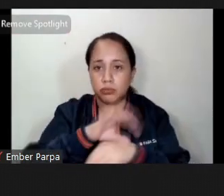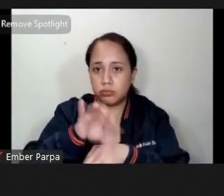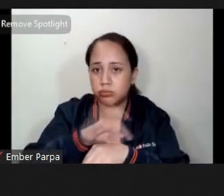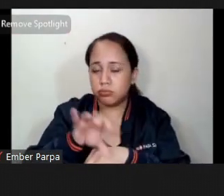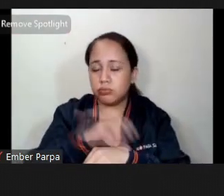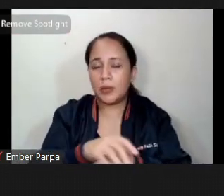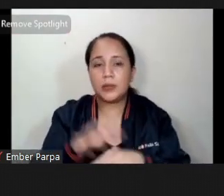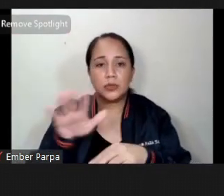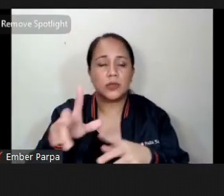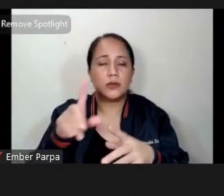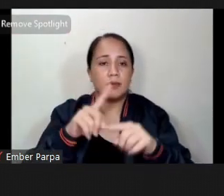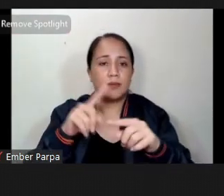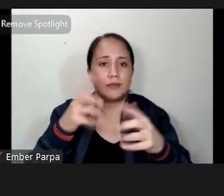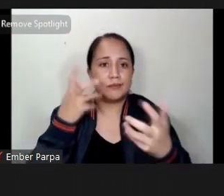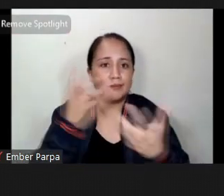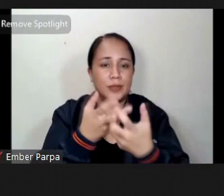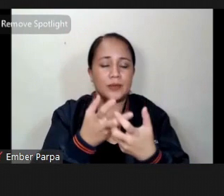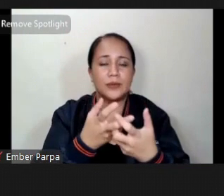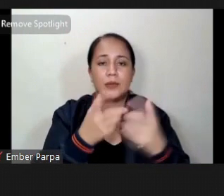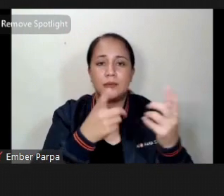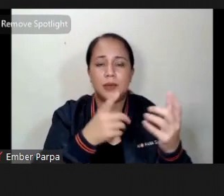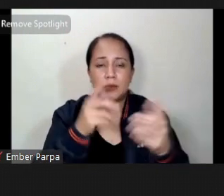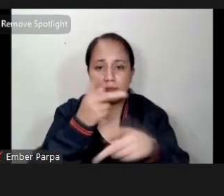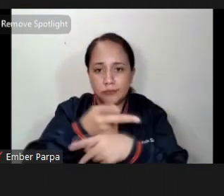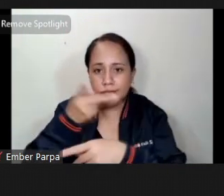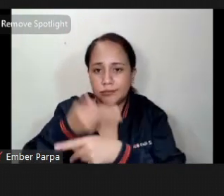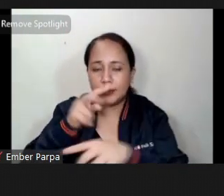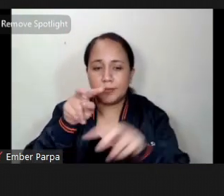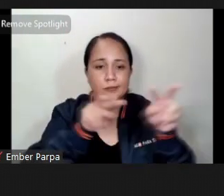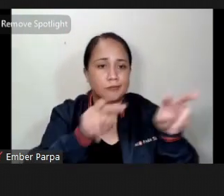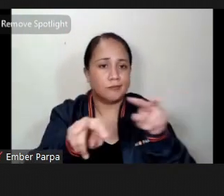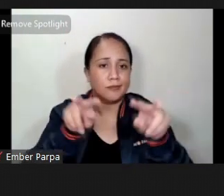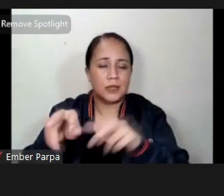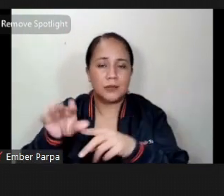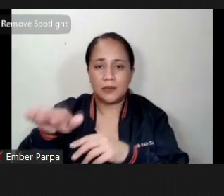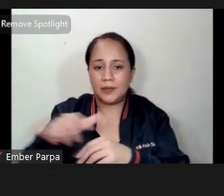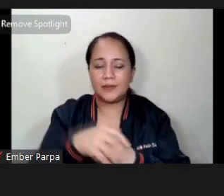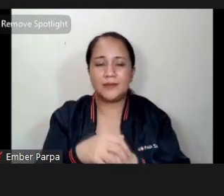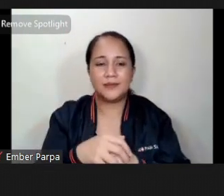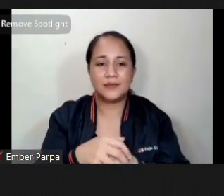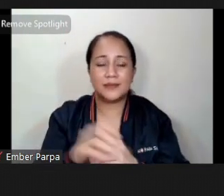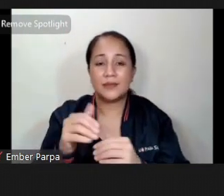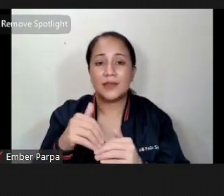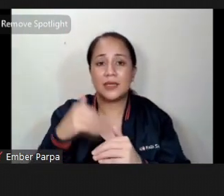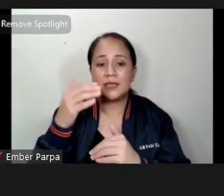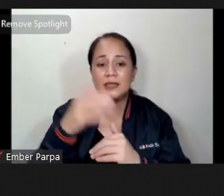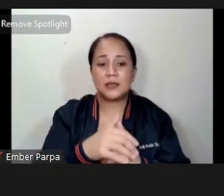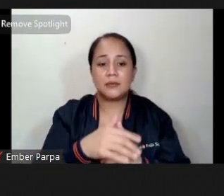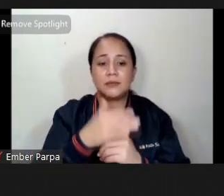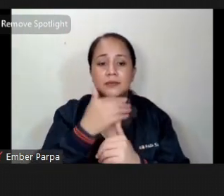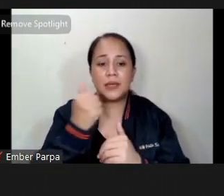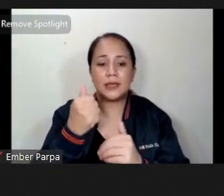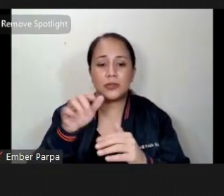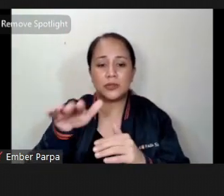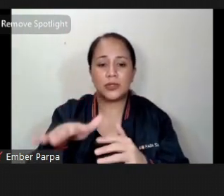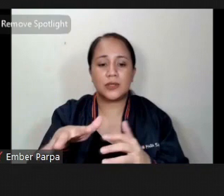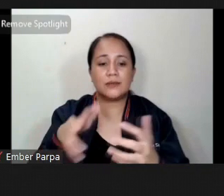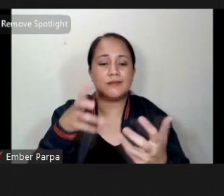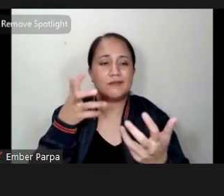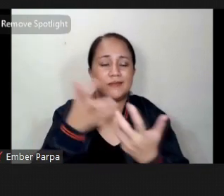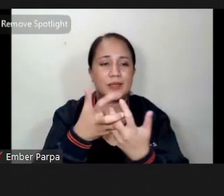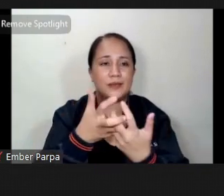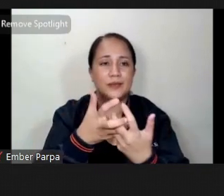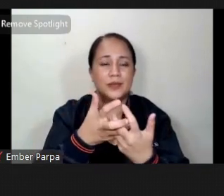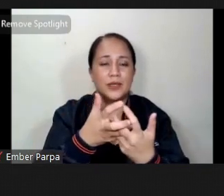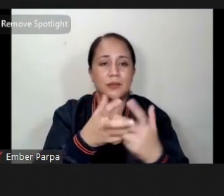at child-friendly na pagpapatrol o monitoring ng isang bata, at better child-friendly enforcement of